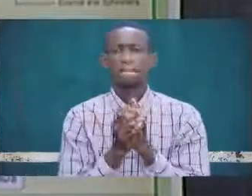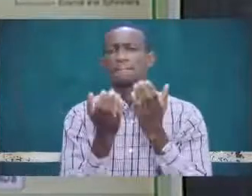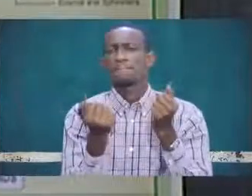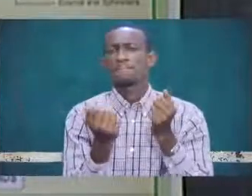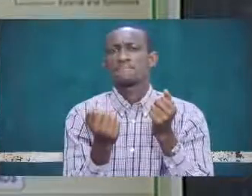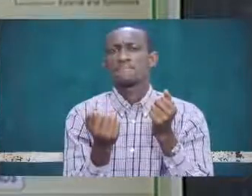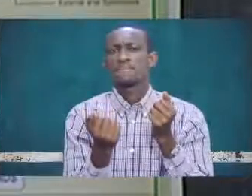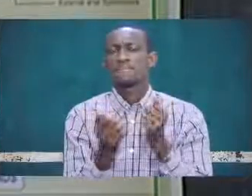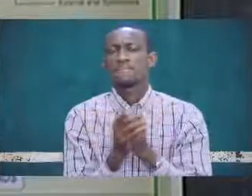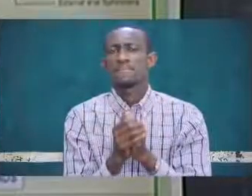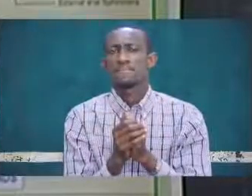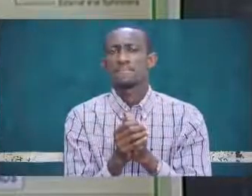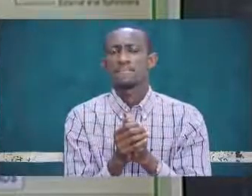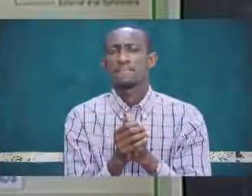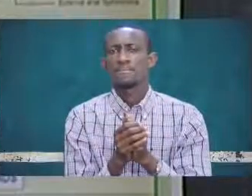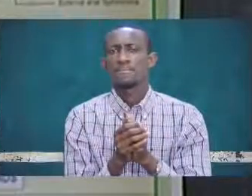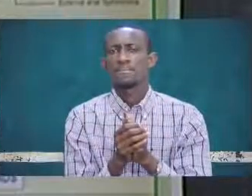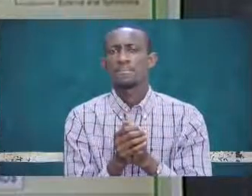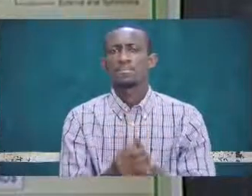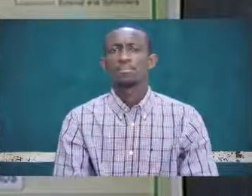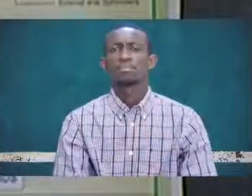are made up